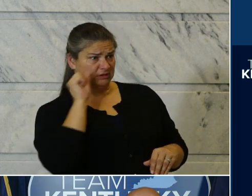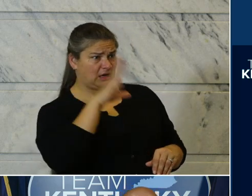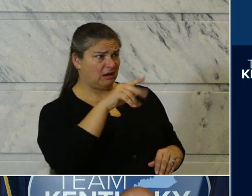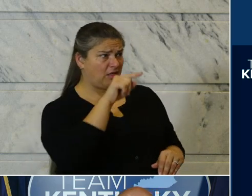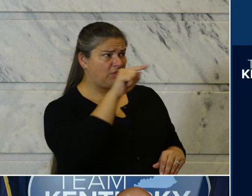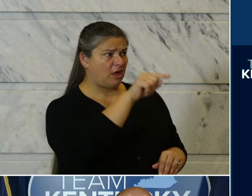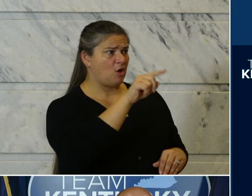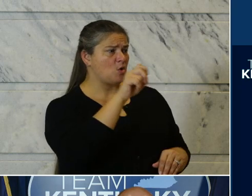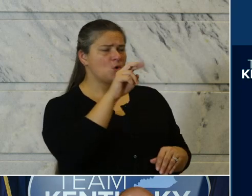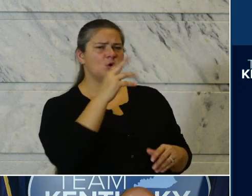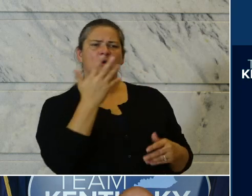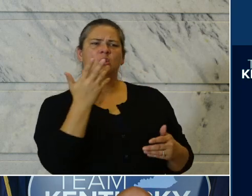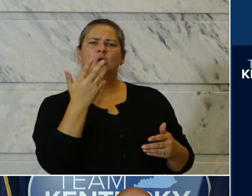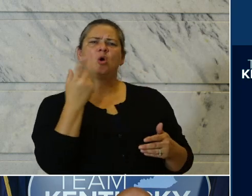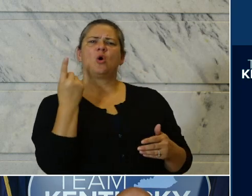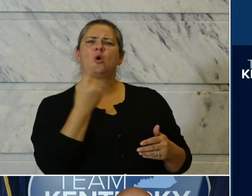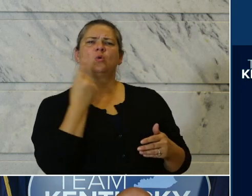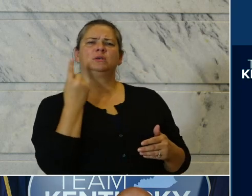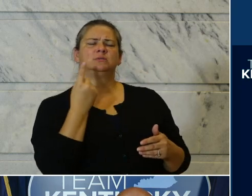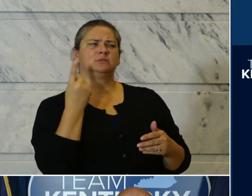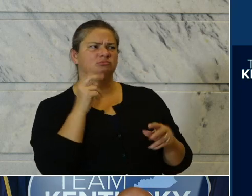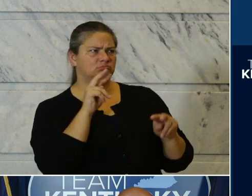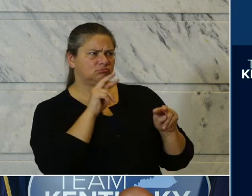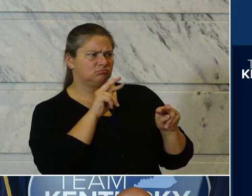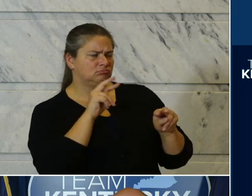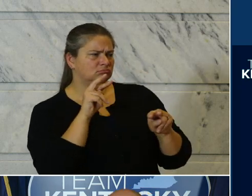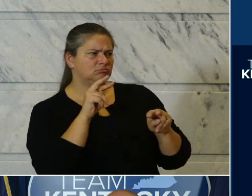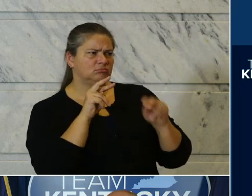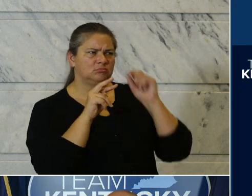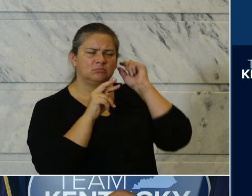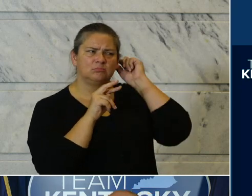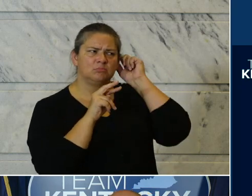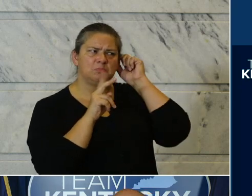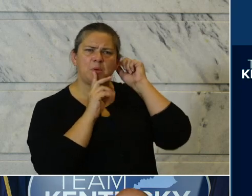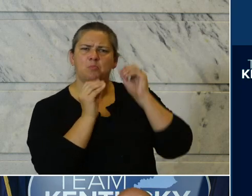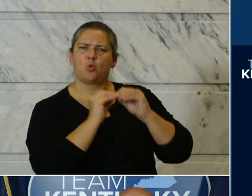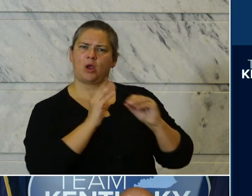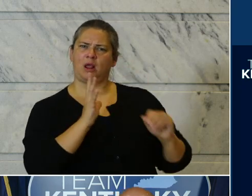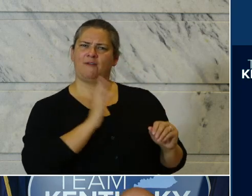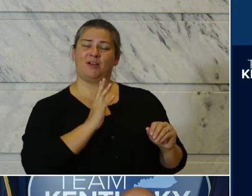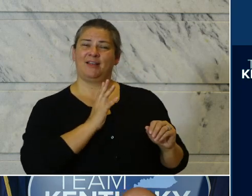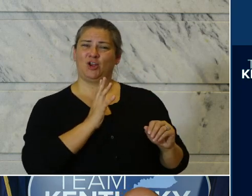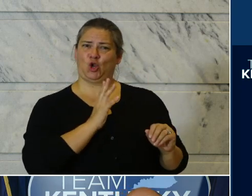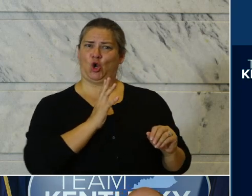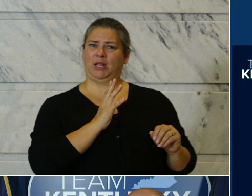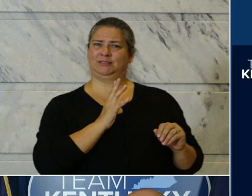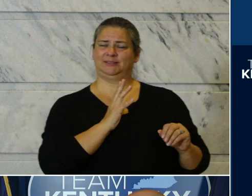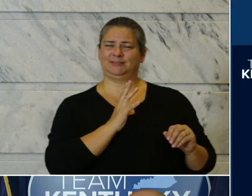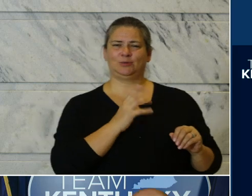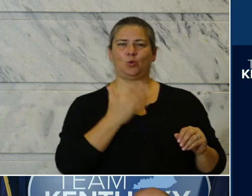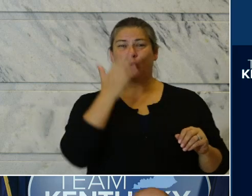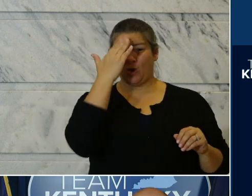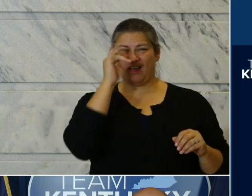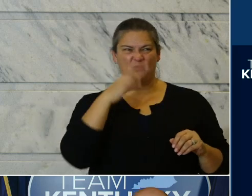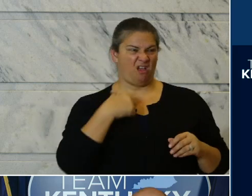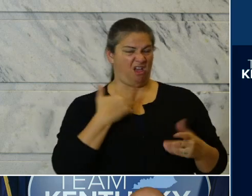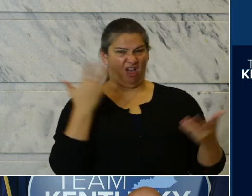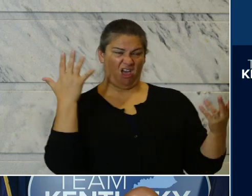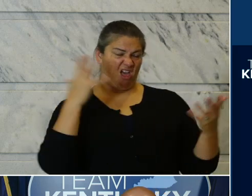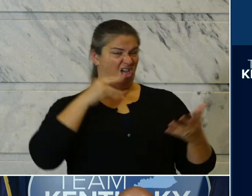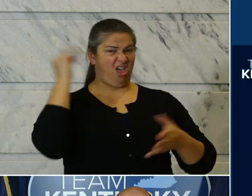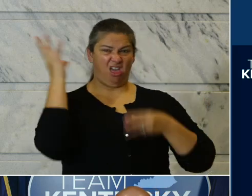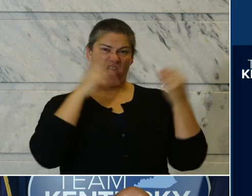out to your school and ask them if they can courteously, remember, we're get more flies with honey than vinegar. We're here to be nice to people. Ask them nicely, could you